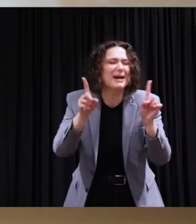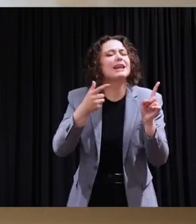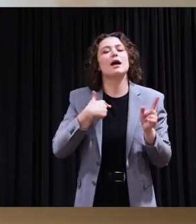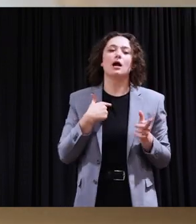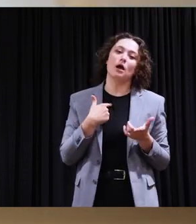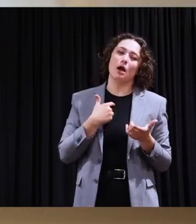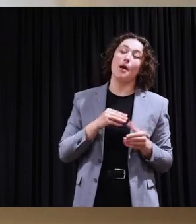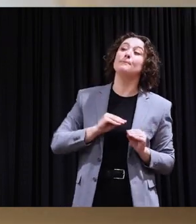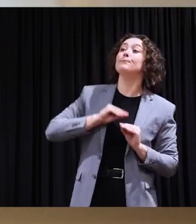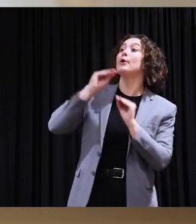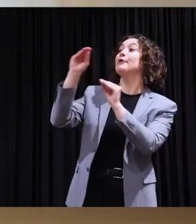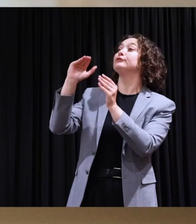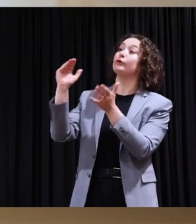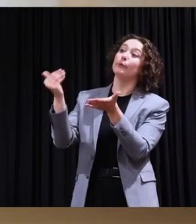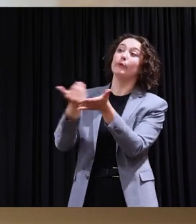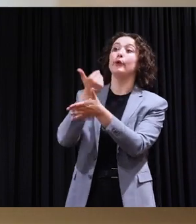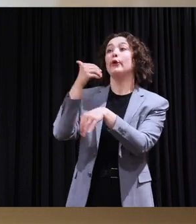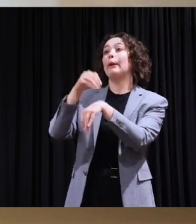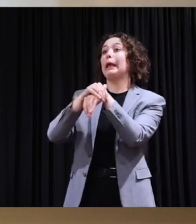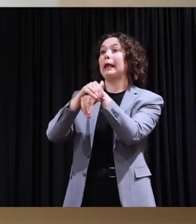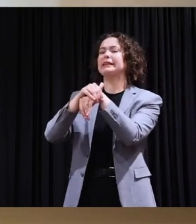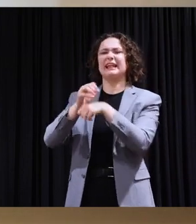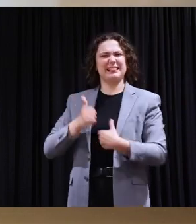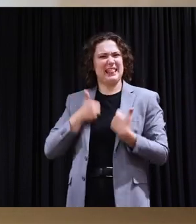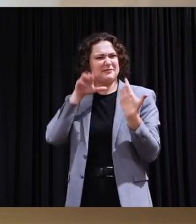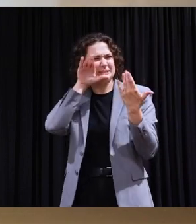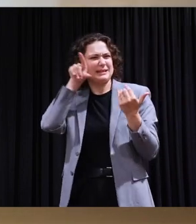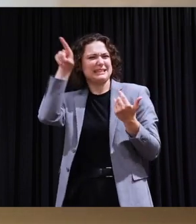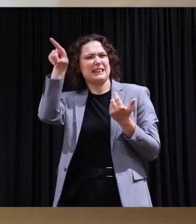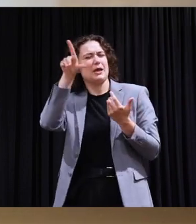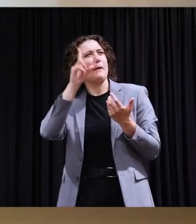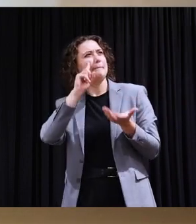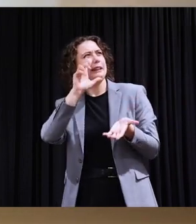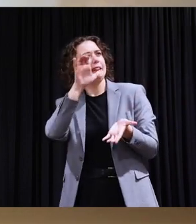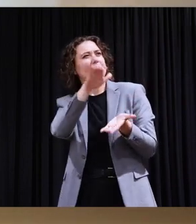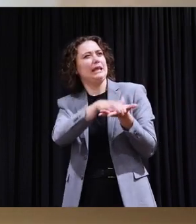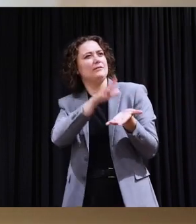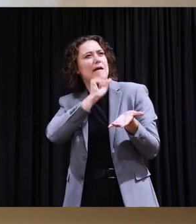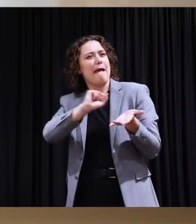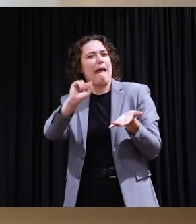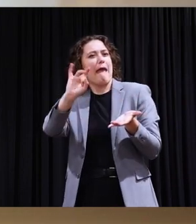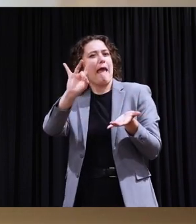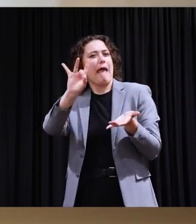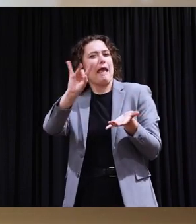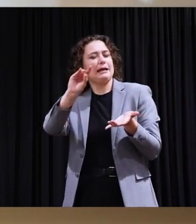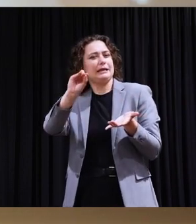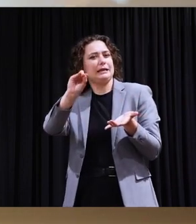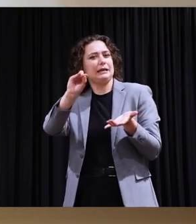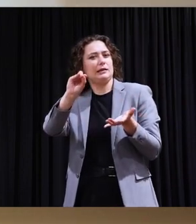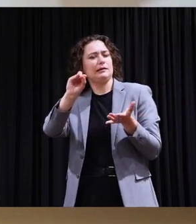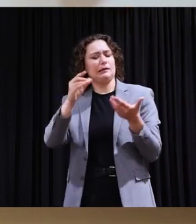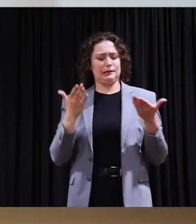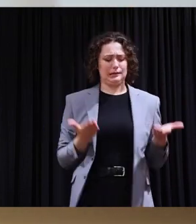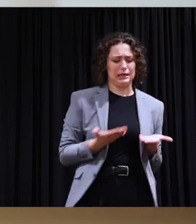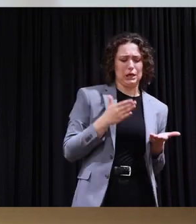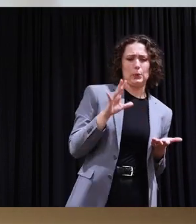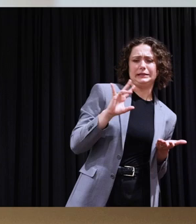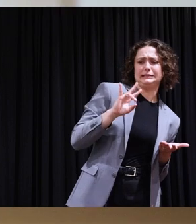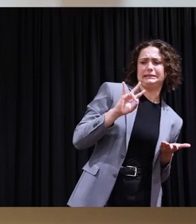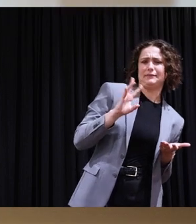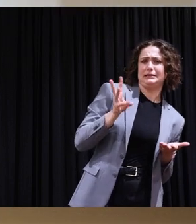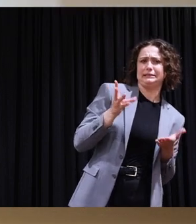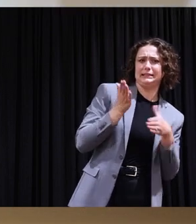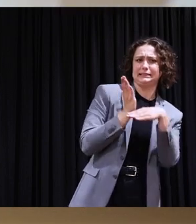England right now, where it's like life expectancy there I think is 80, where here it's 76, I think was the average. So that was